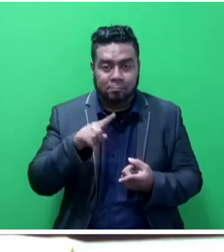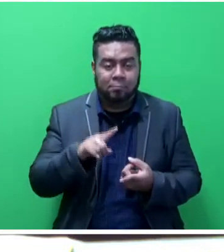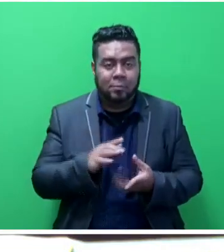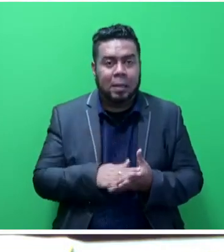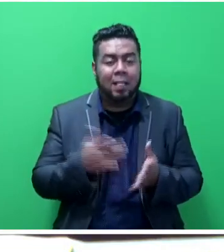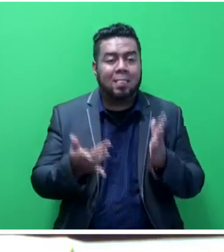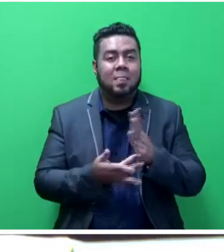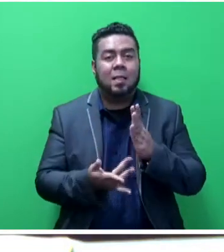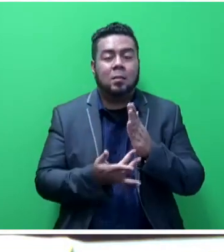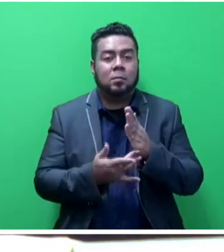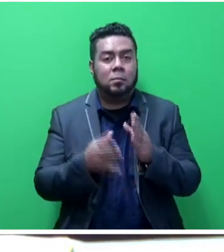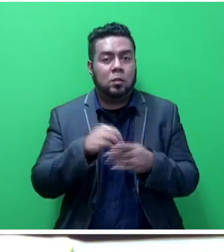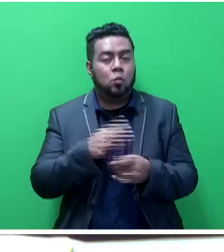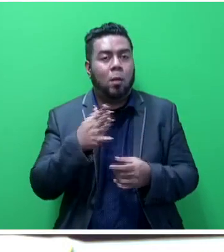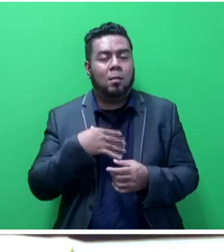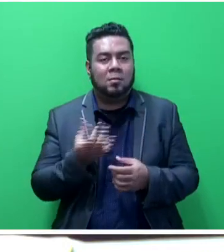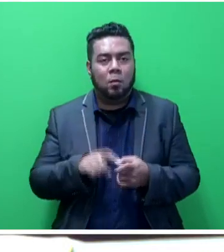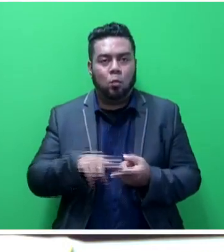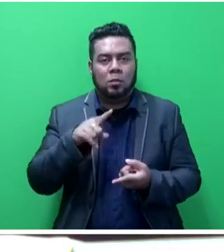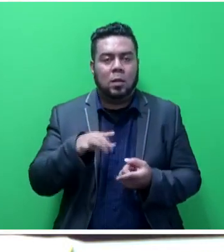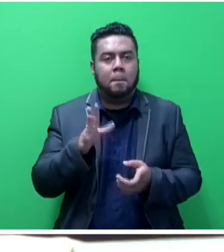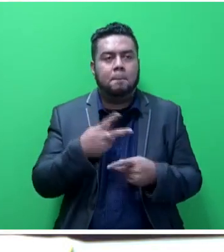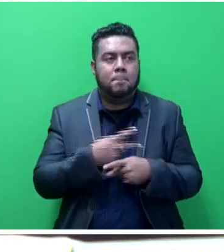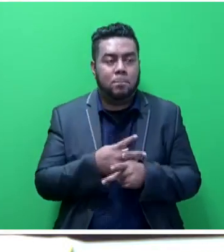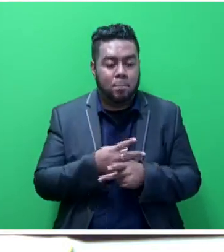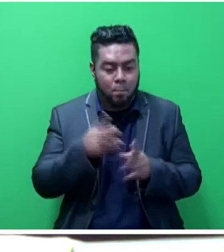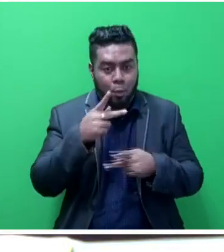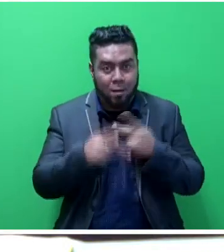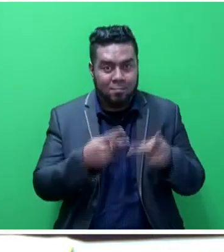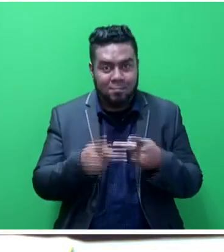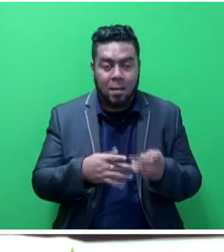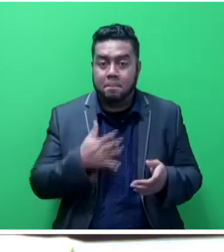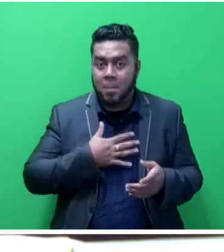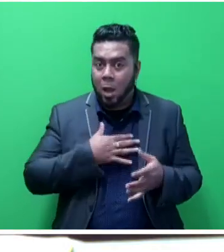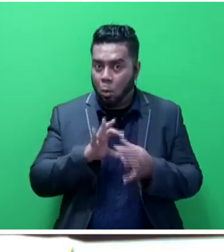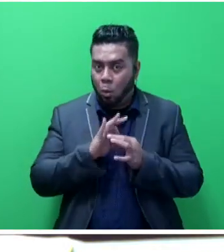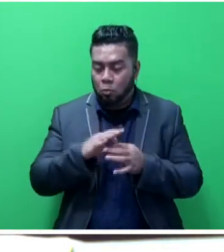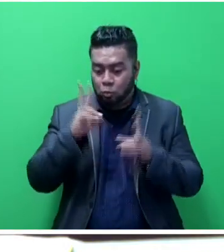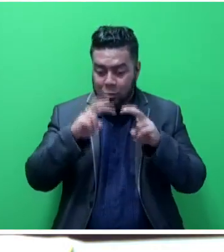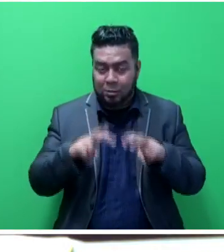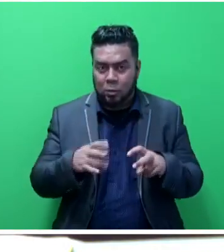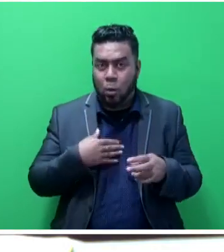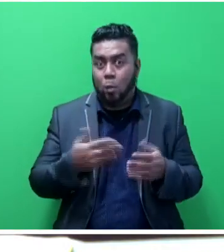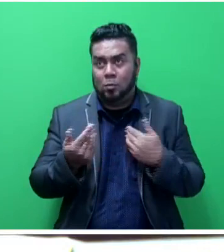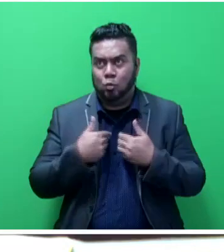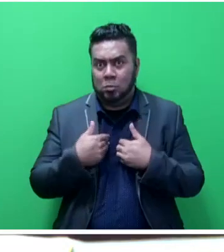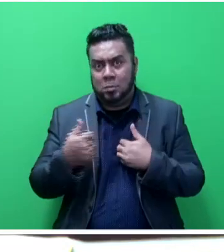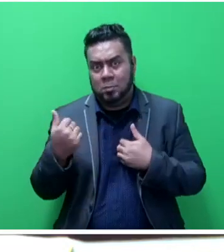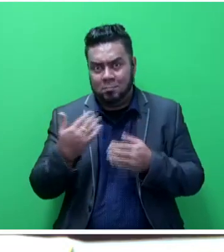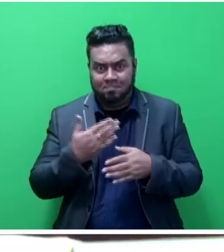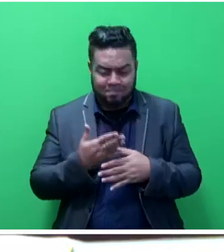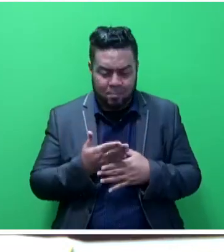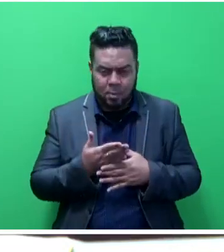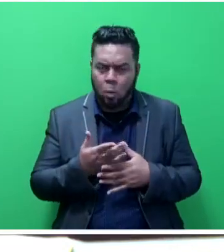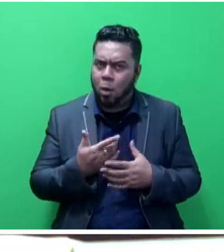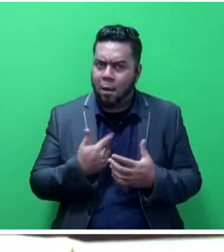technical efficiency, as well as raising productivity. And it's very critical, Mr. Speaker. My own research, when I was in USP, demonstrated